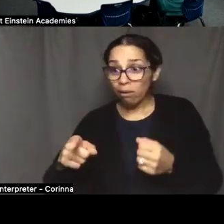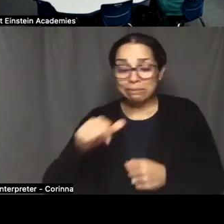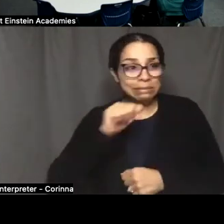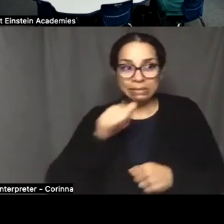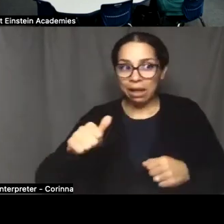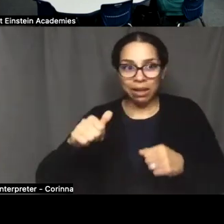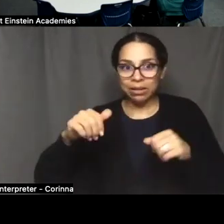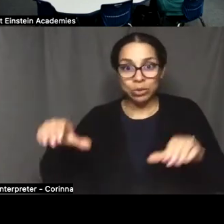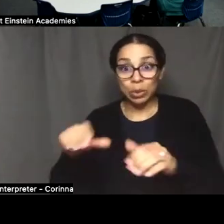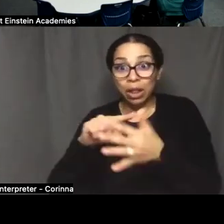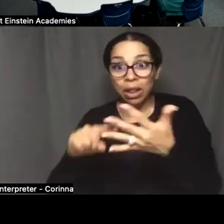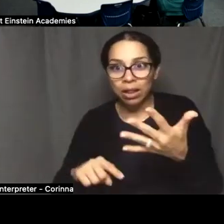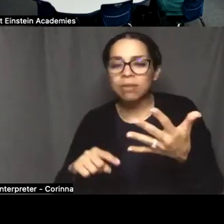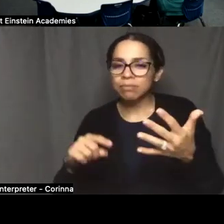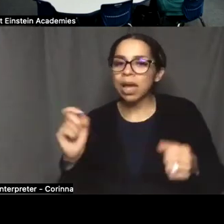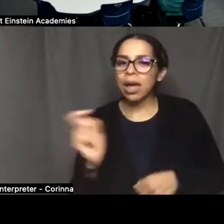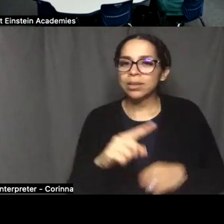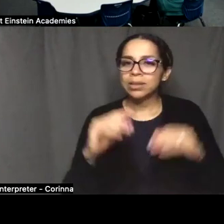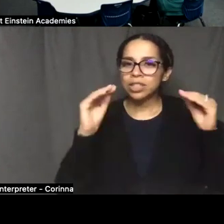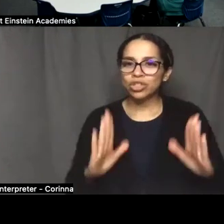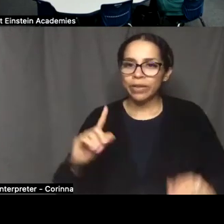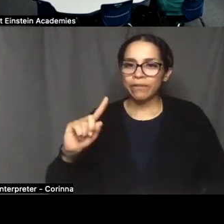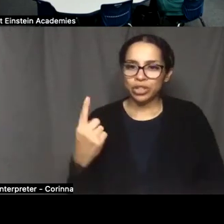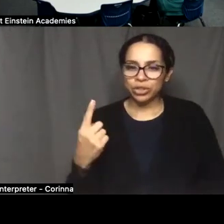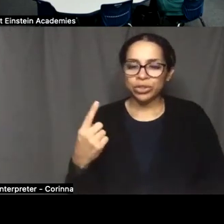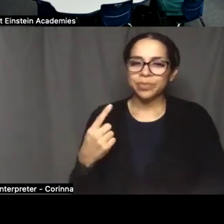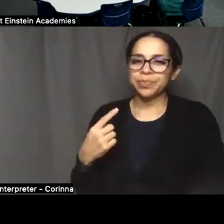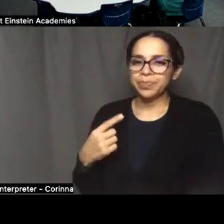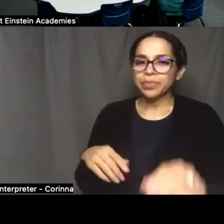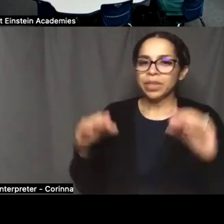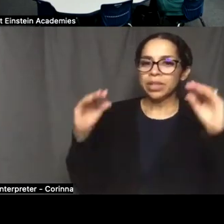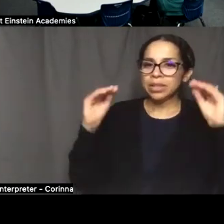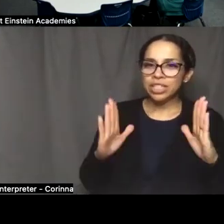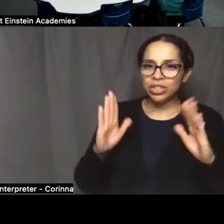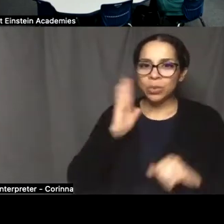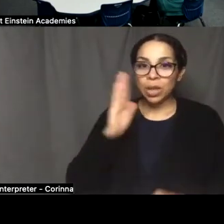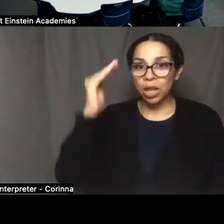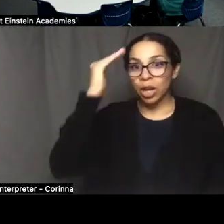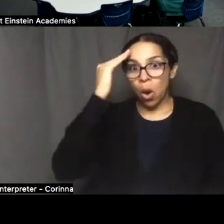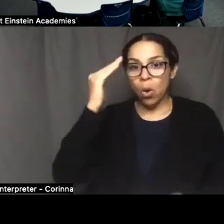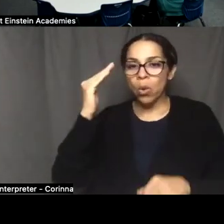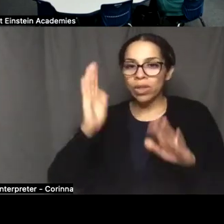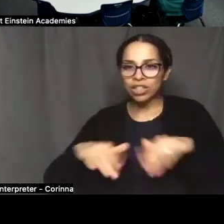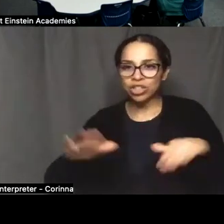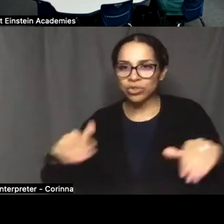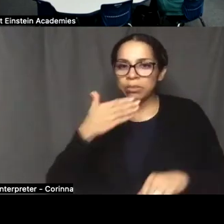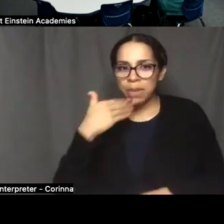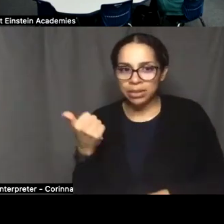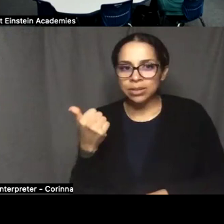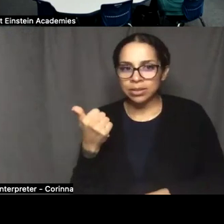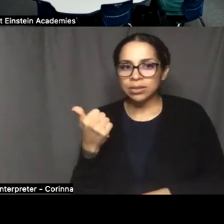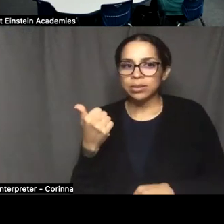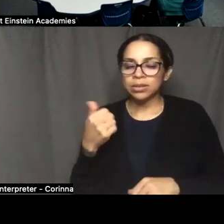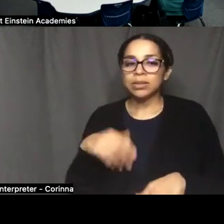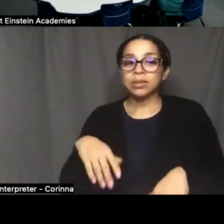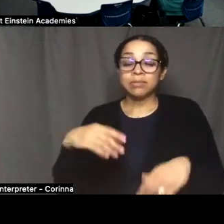also always available, but the teachers know the kids better usually than I do, unless I'm already seeing a kid in one of my groups, and then I might have